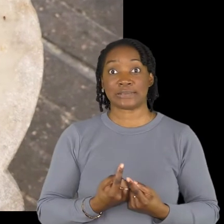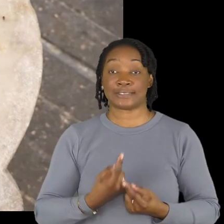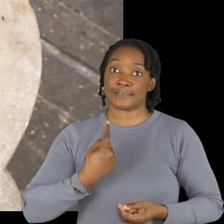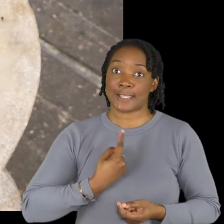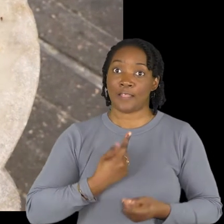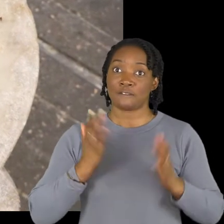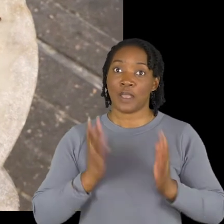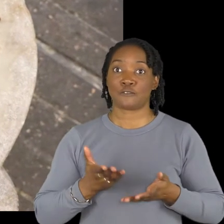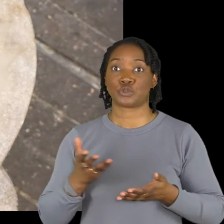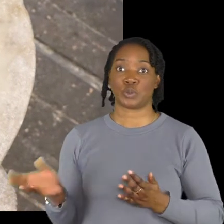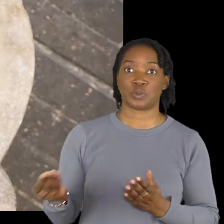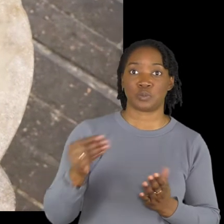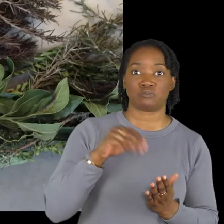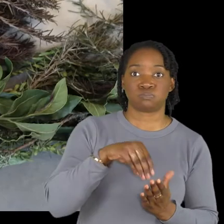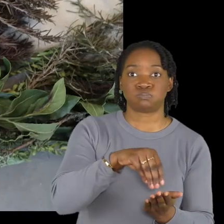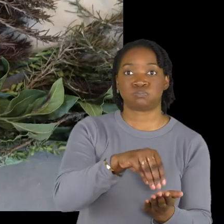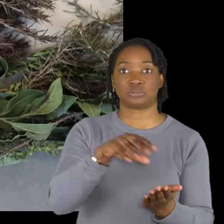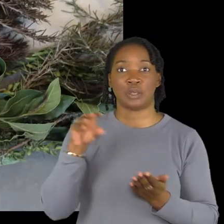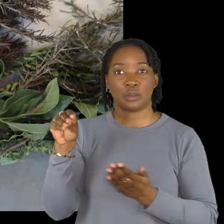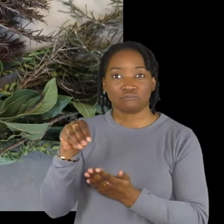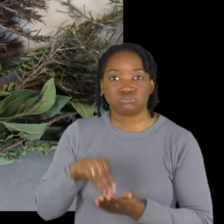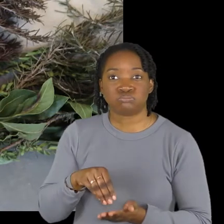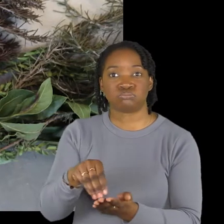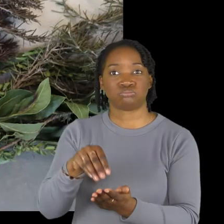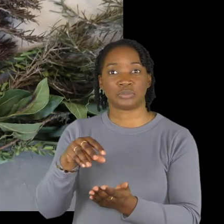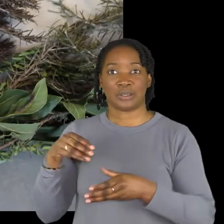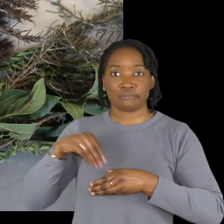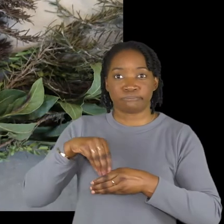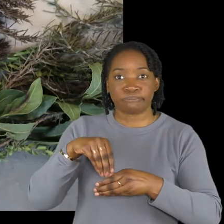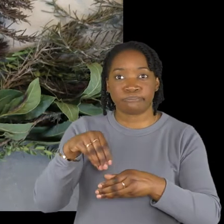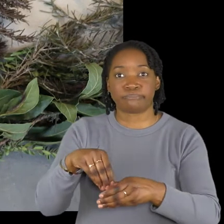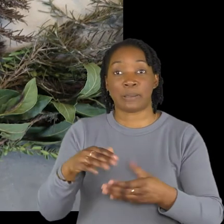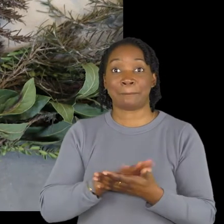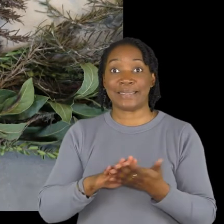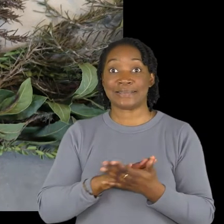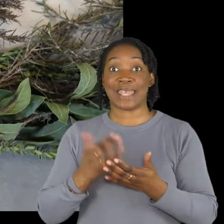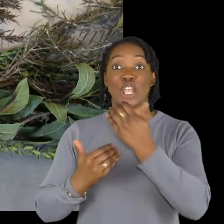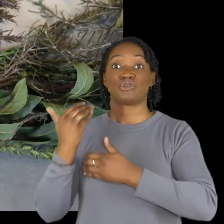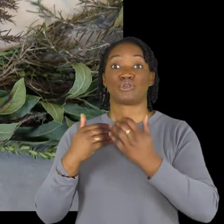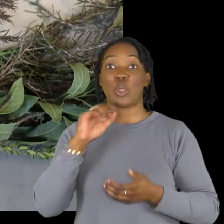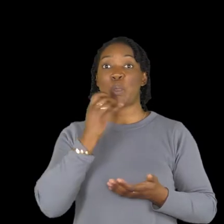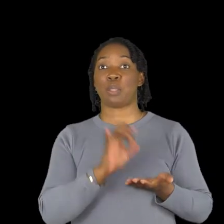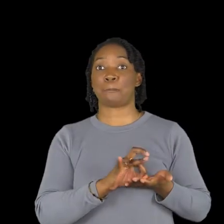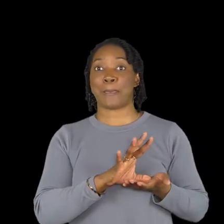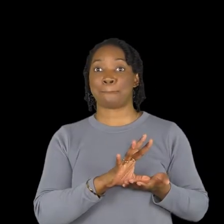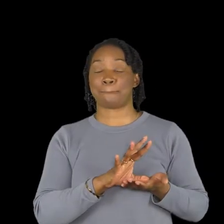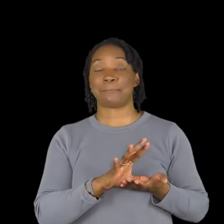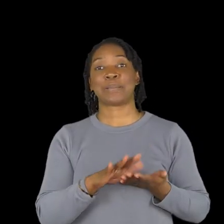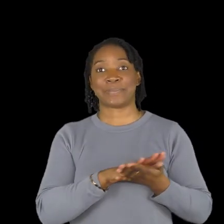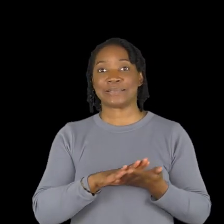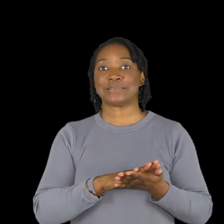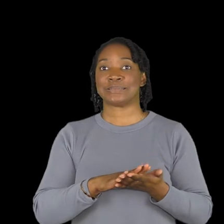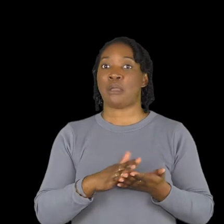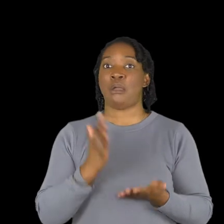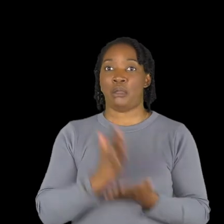on top of it, you were going to get written out of history. And that held true also with artists of color. It was very